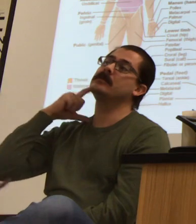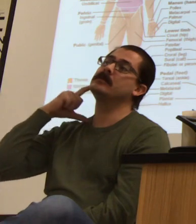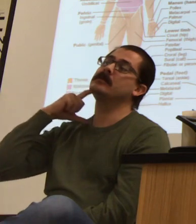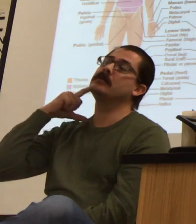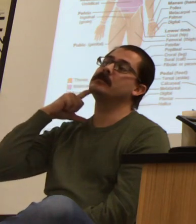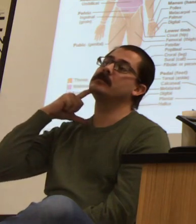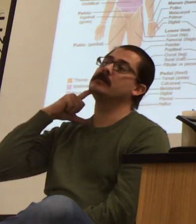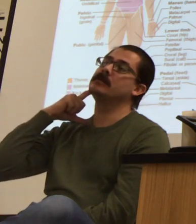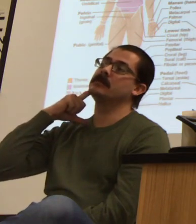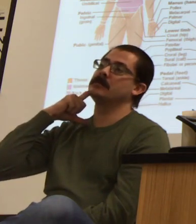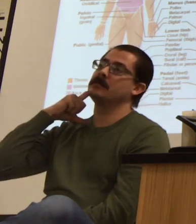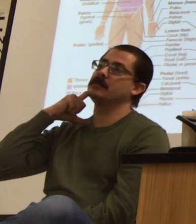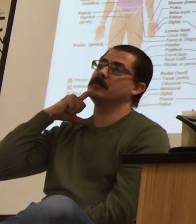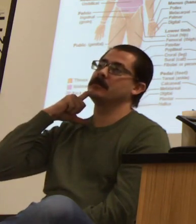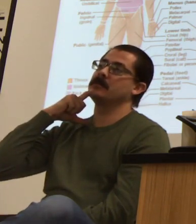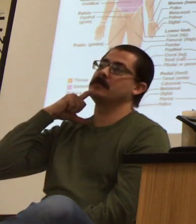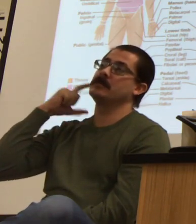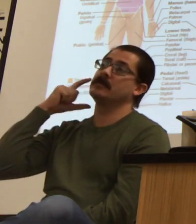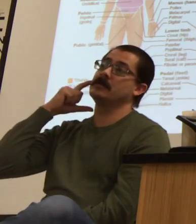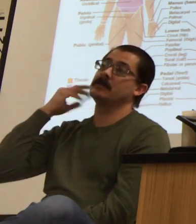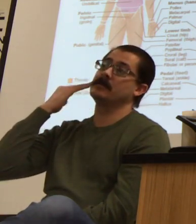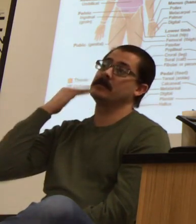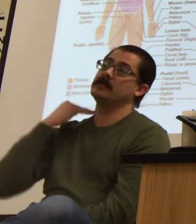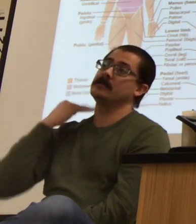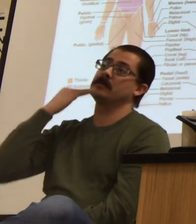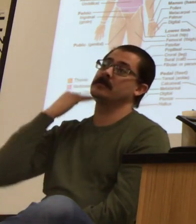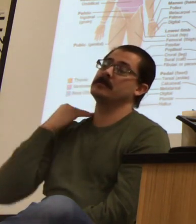the anatomy word for neck. Cervical.